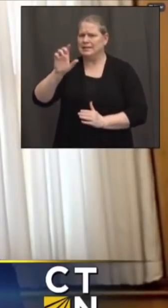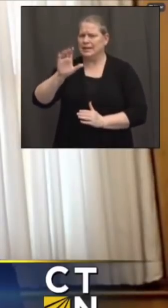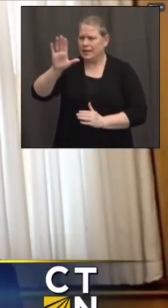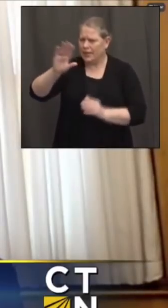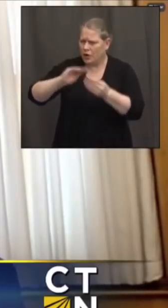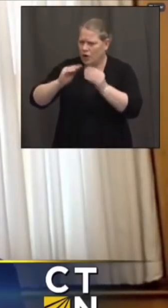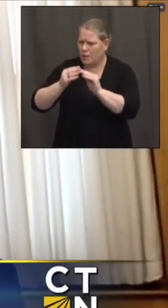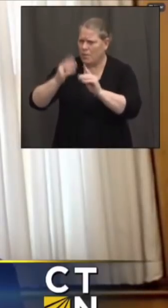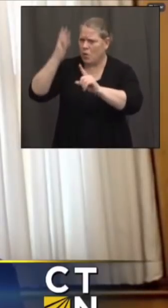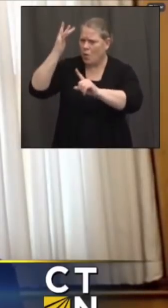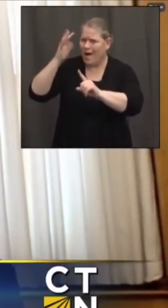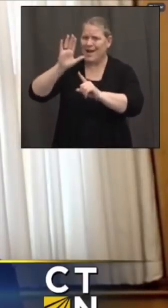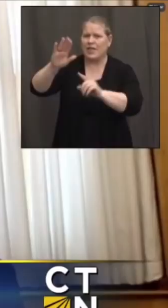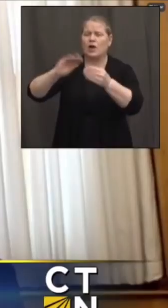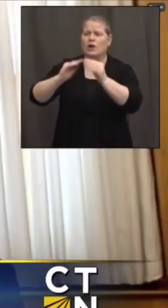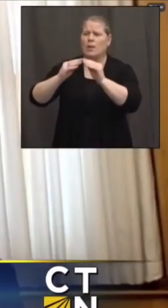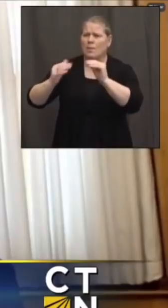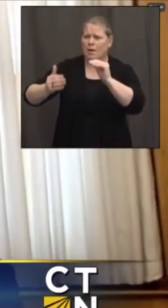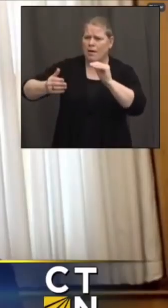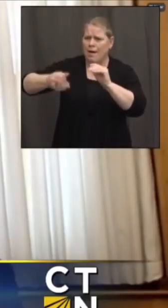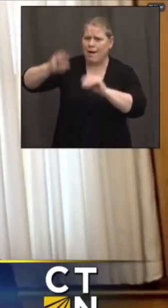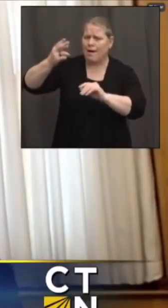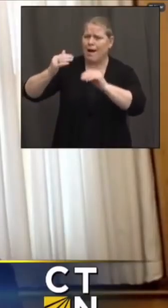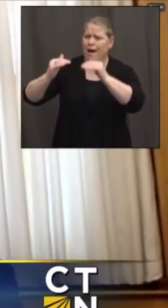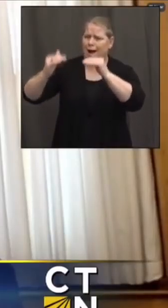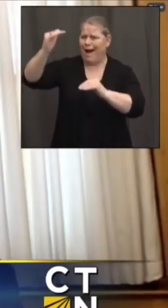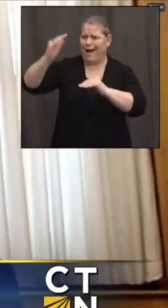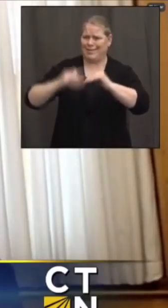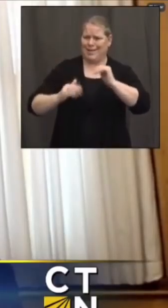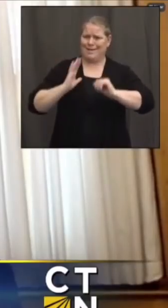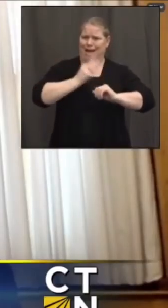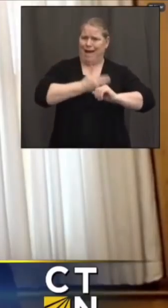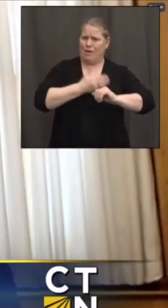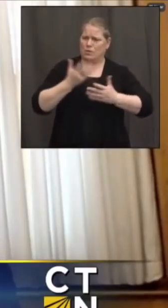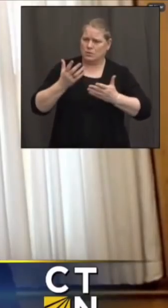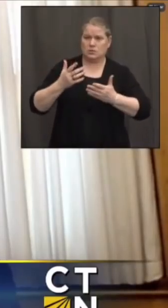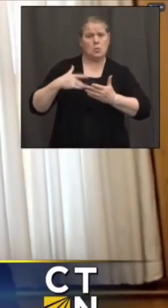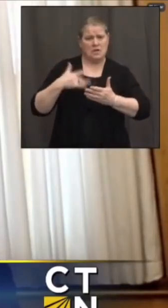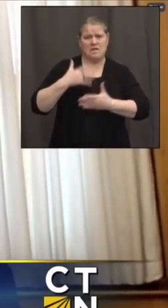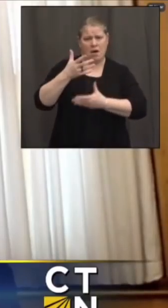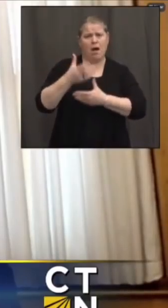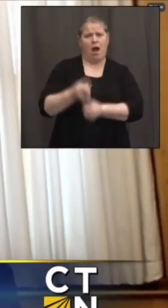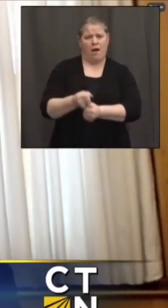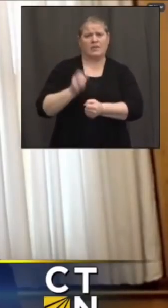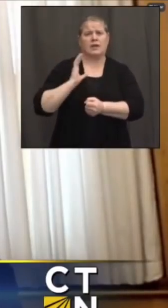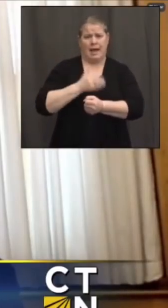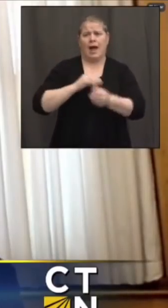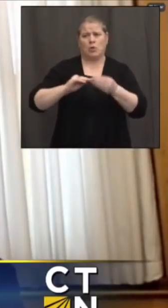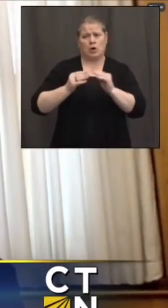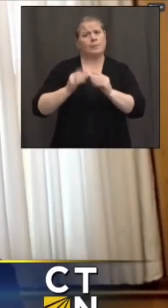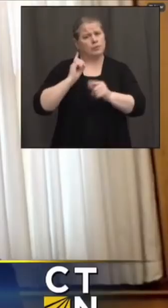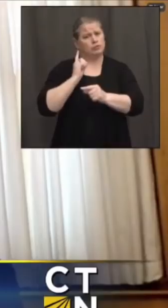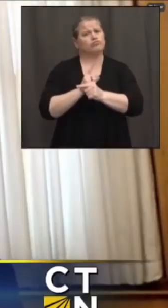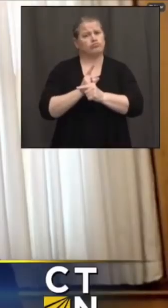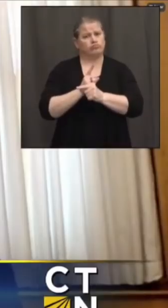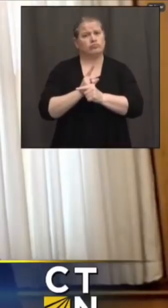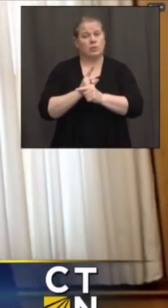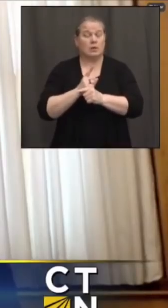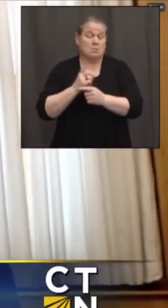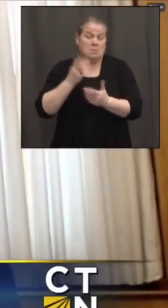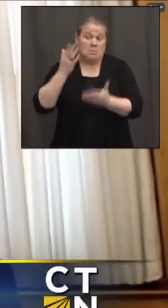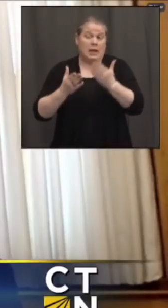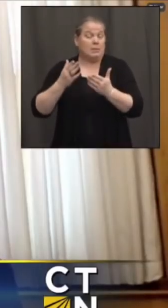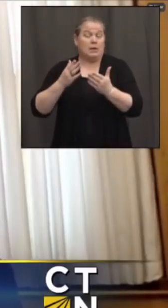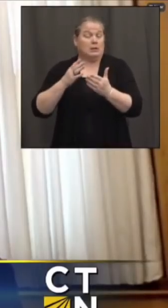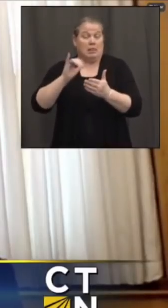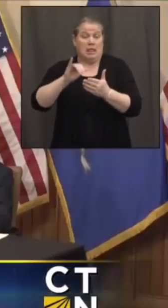higher number than we do. We're pretty confident in our number, though. It could be a function of when the data is pulled on a given day. But we're continuing to look into that.